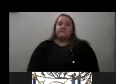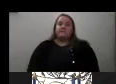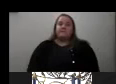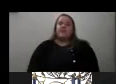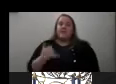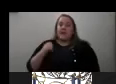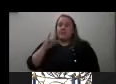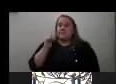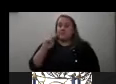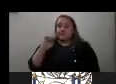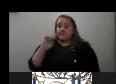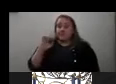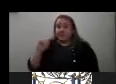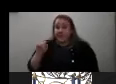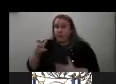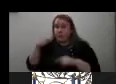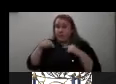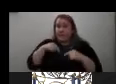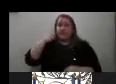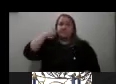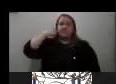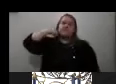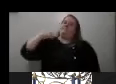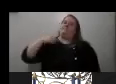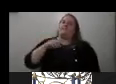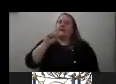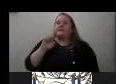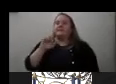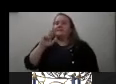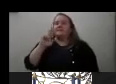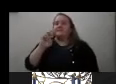Janet, do you want to go back to Serenade? Yes, yeah. Please.